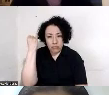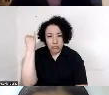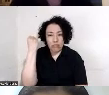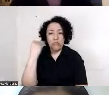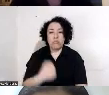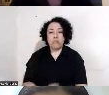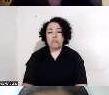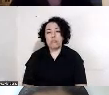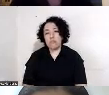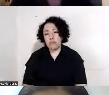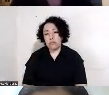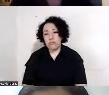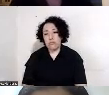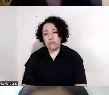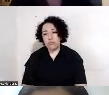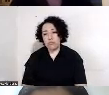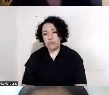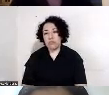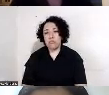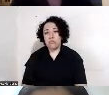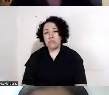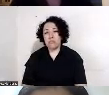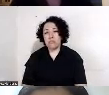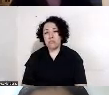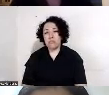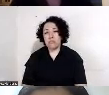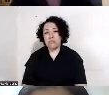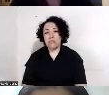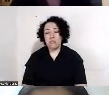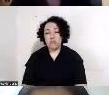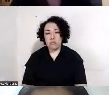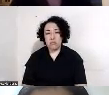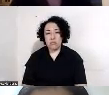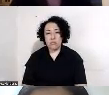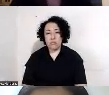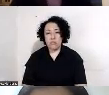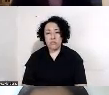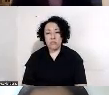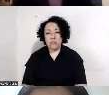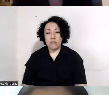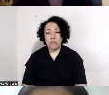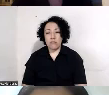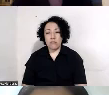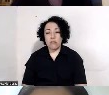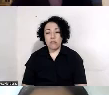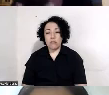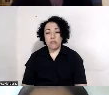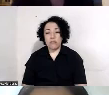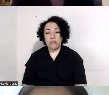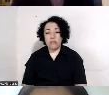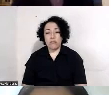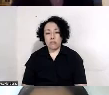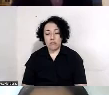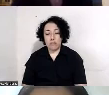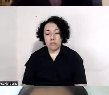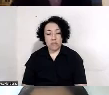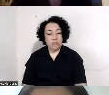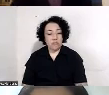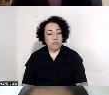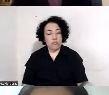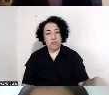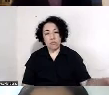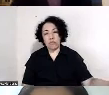advanced content. And the first time they do, some of them simply don't know how to work. So the fact that these